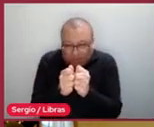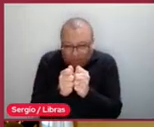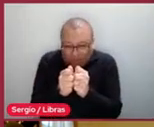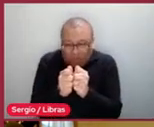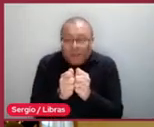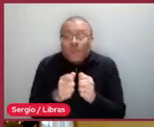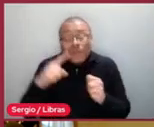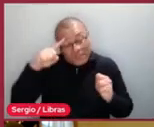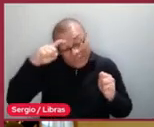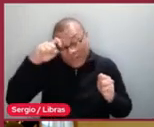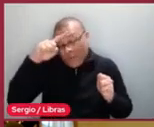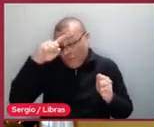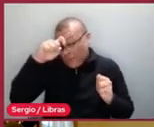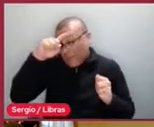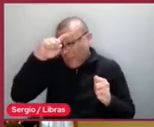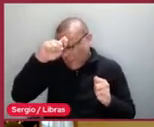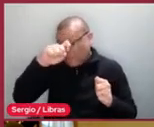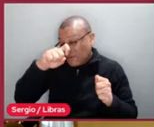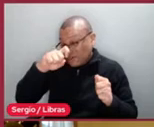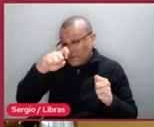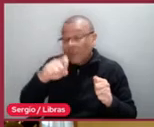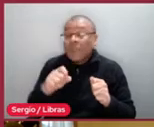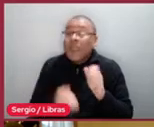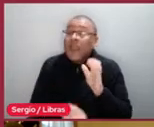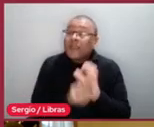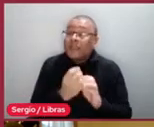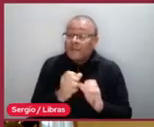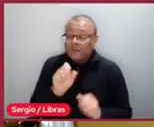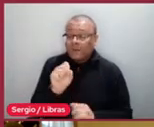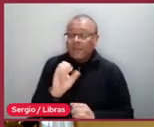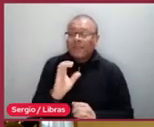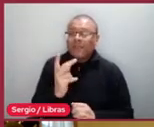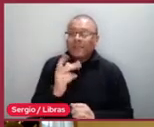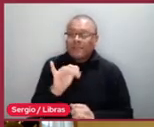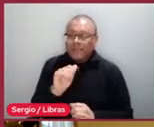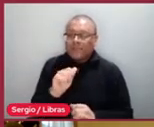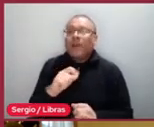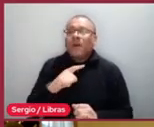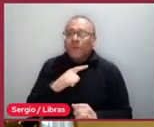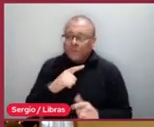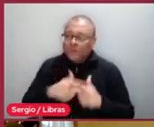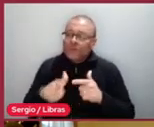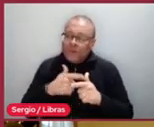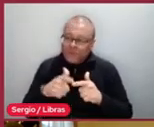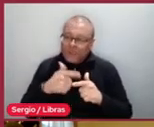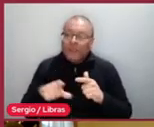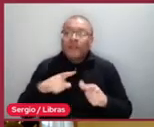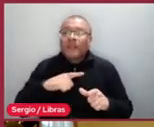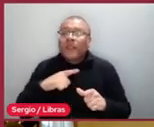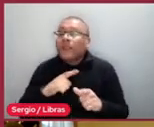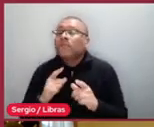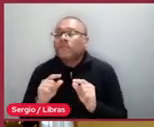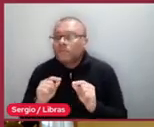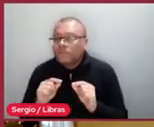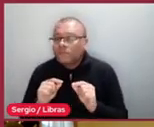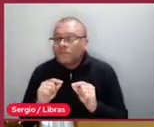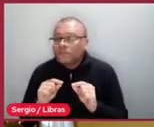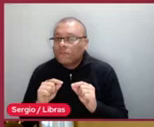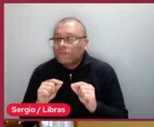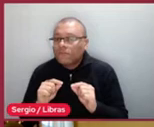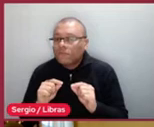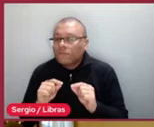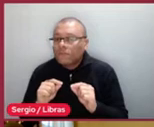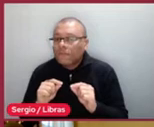HashMaps to generate new schemas, we can add an API to merge HashMaps, and then it will